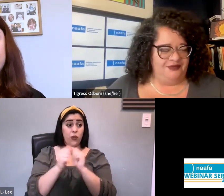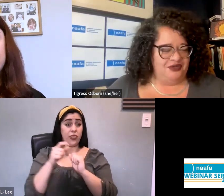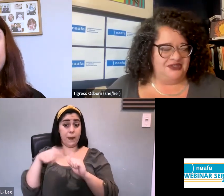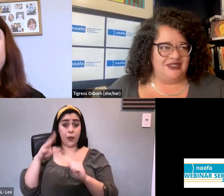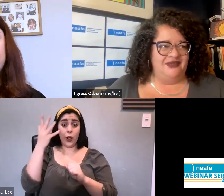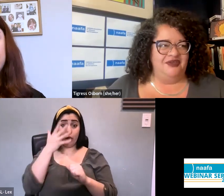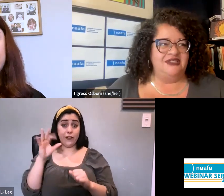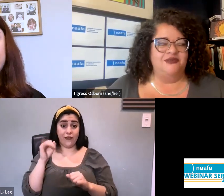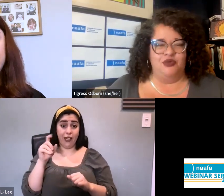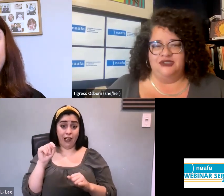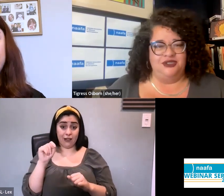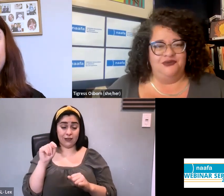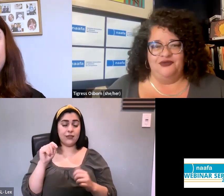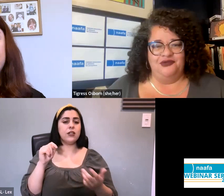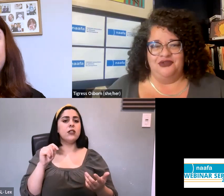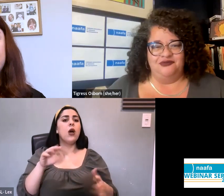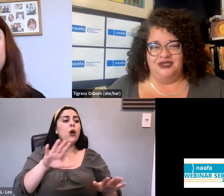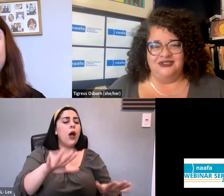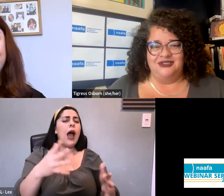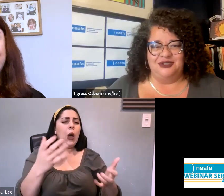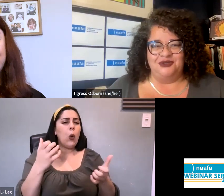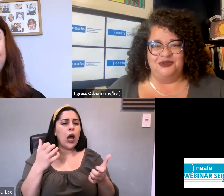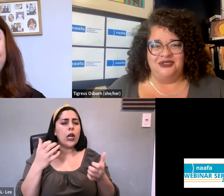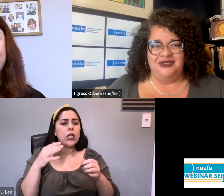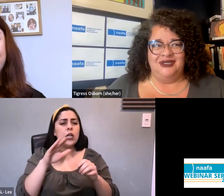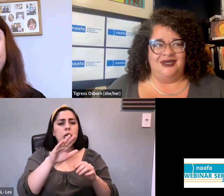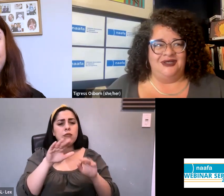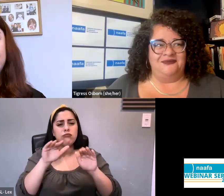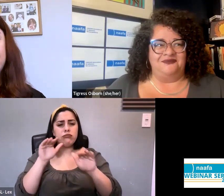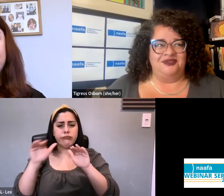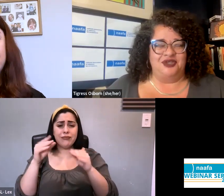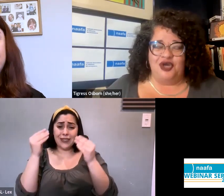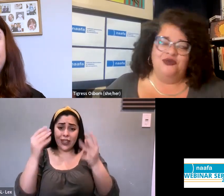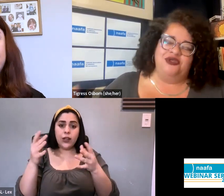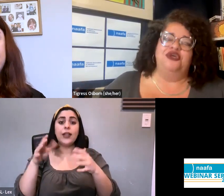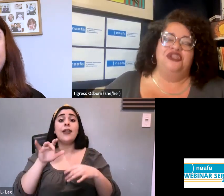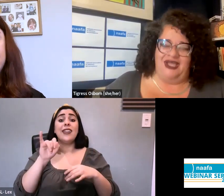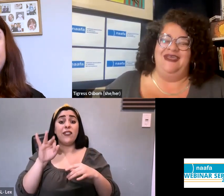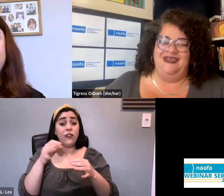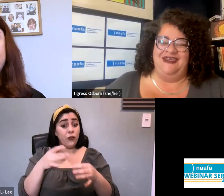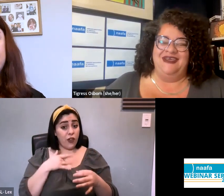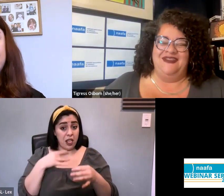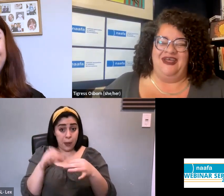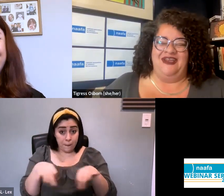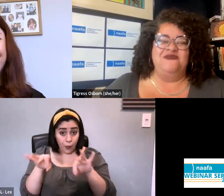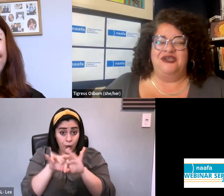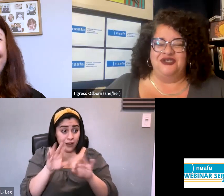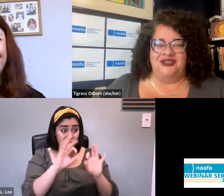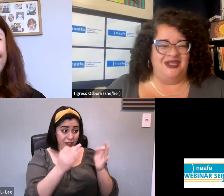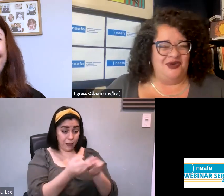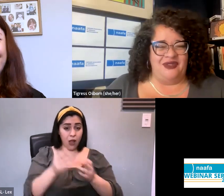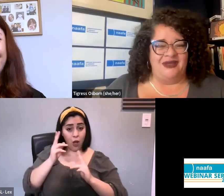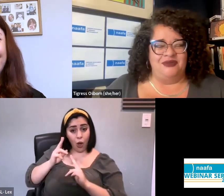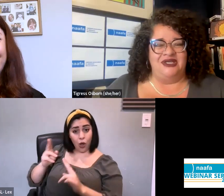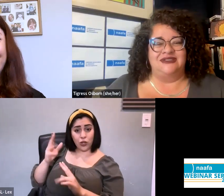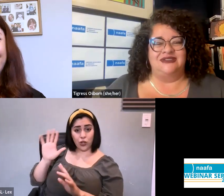share with folks that if it is important to you for your loved ones to honor what you looked like, that you make sure